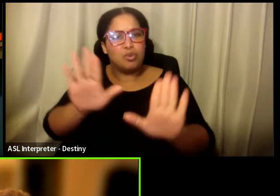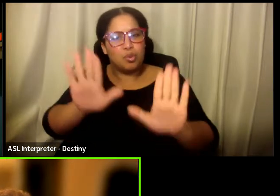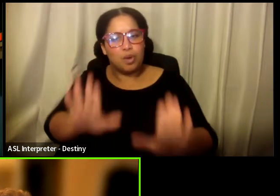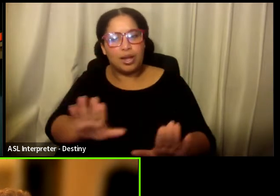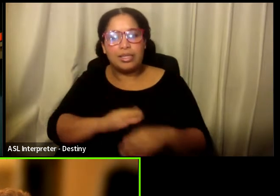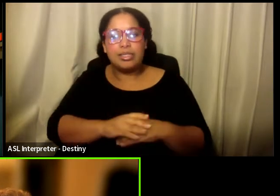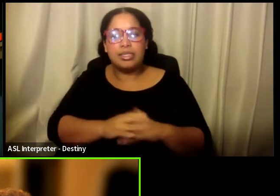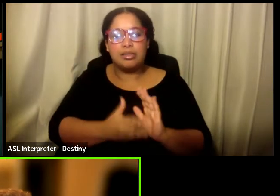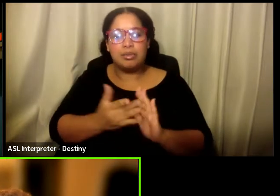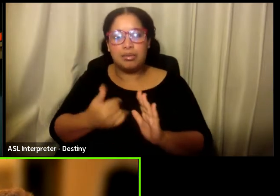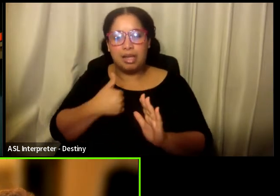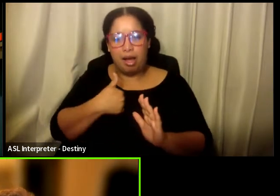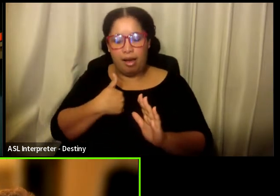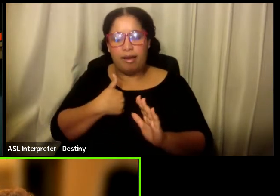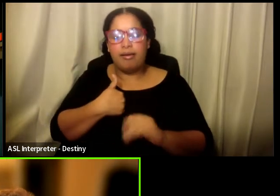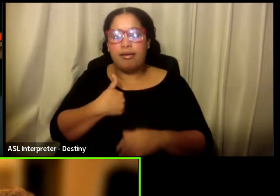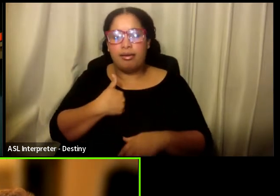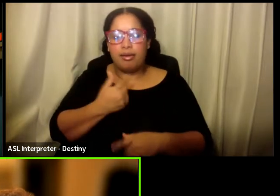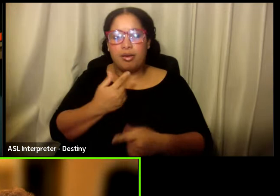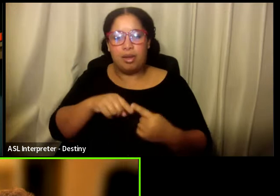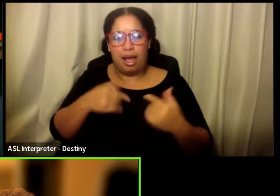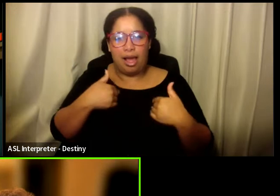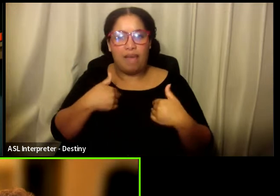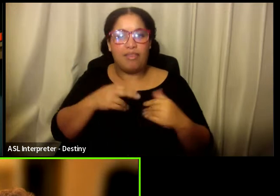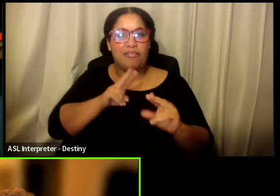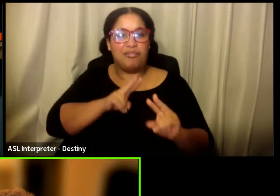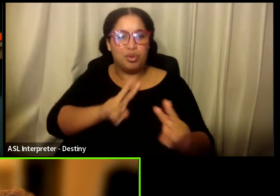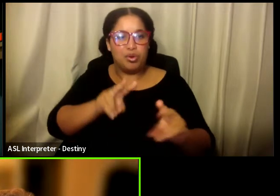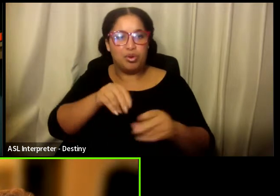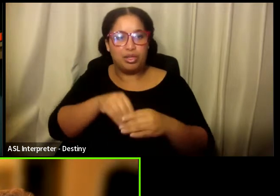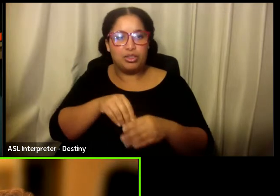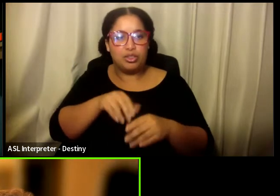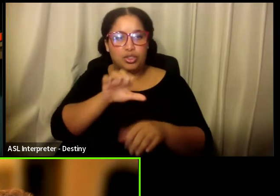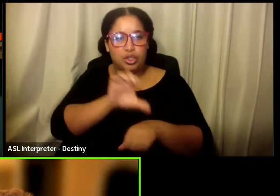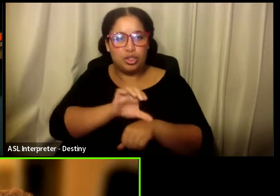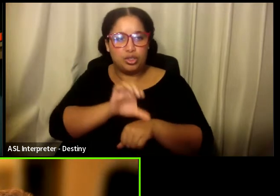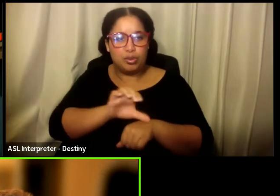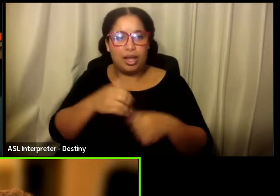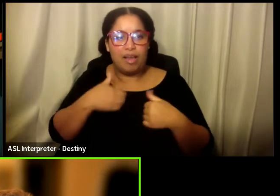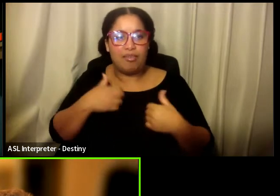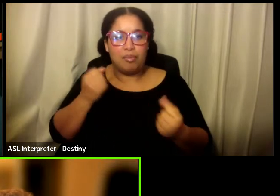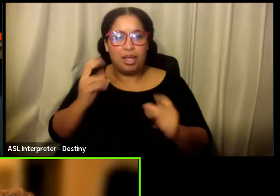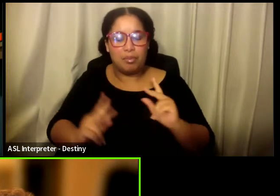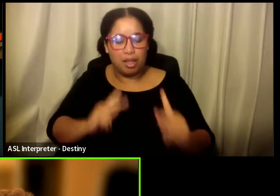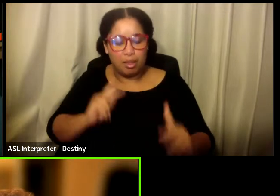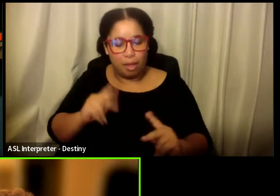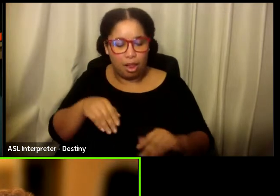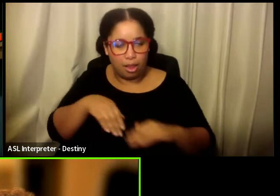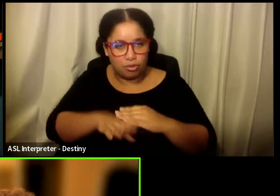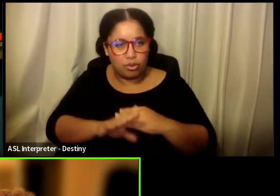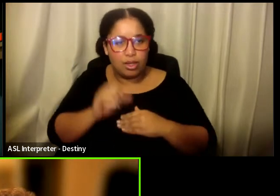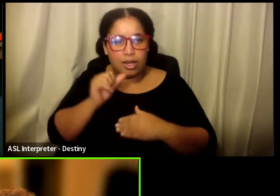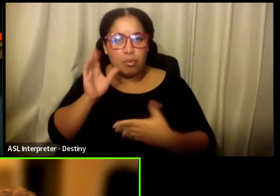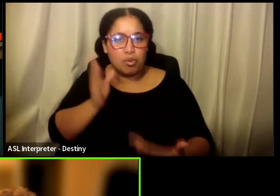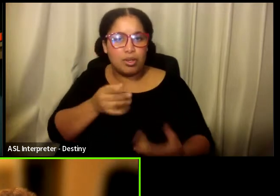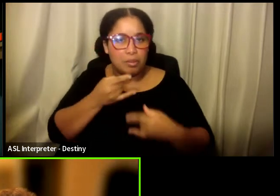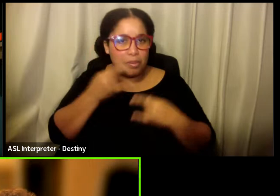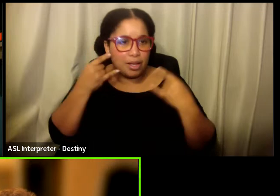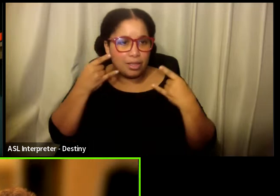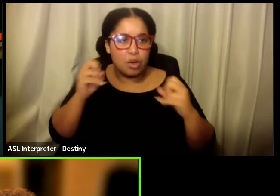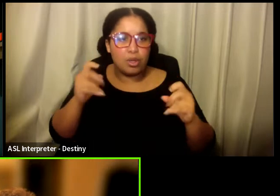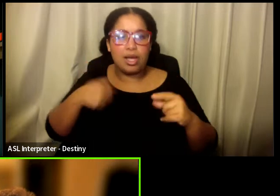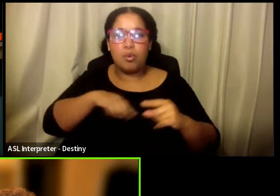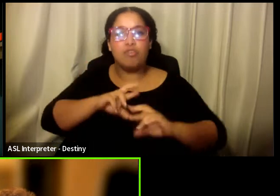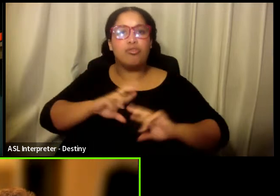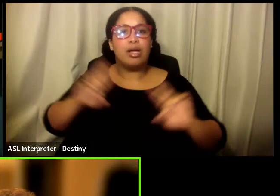I sometimes get up, especially like when I have a funeral in my church, and we have a lot of folks coming in and they didn't bring their masks, but it's okay, we're